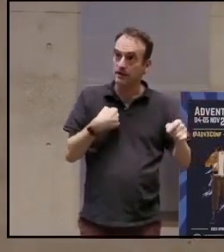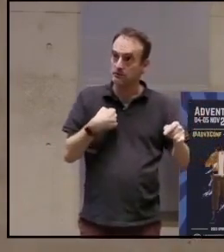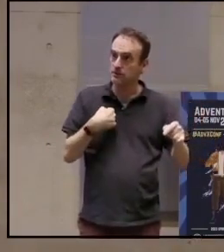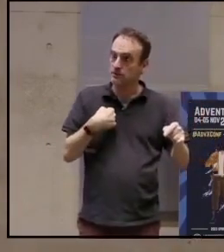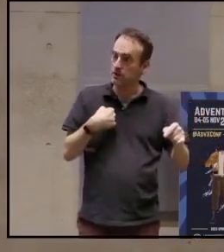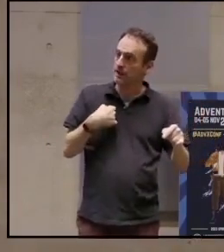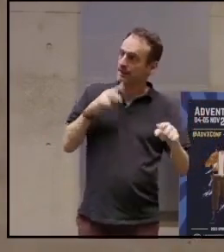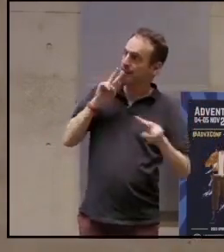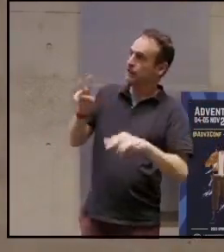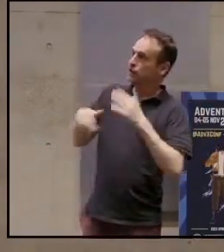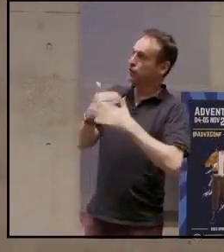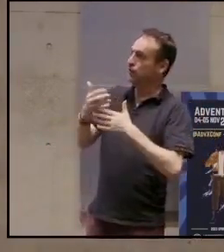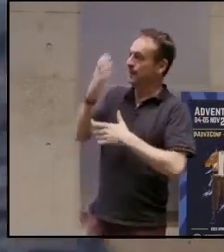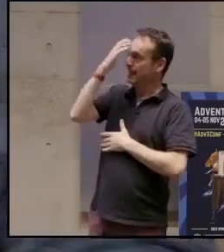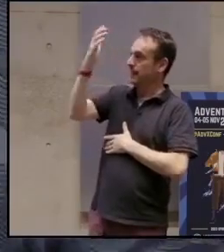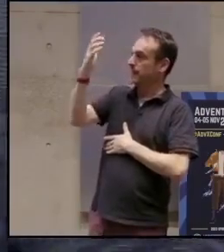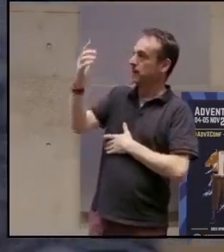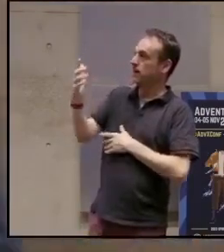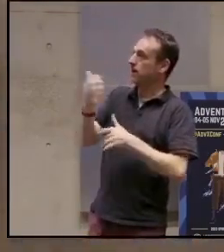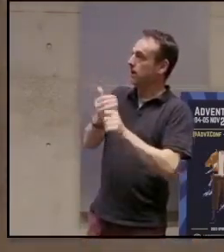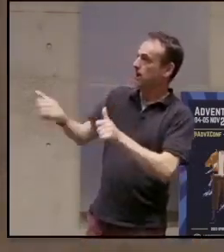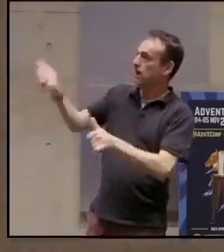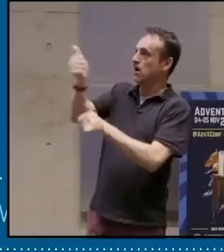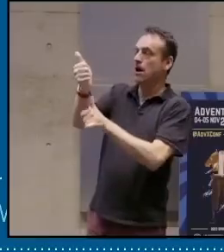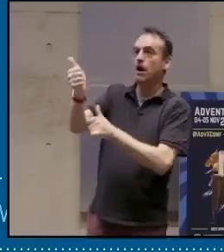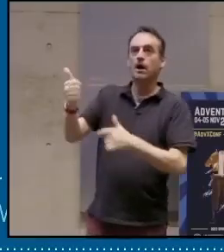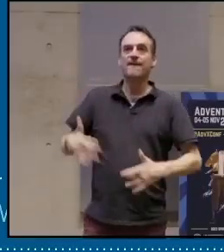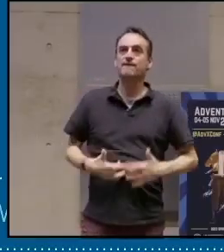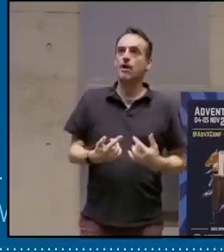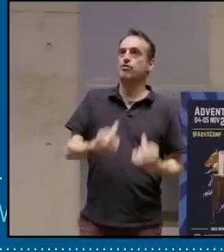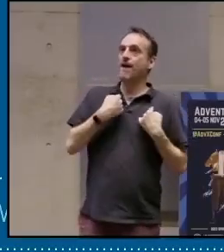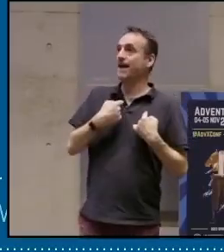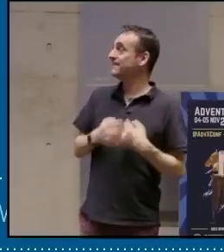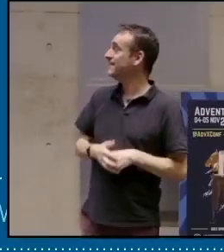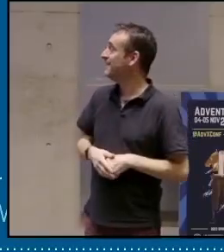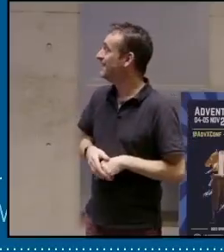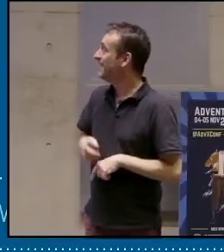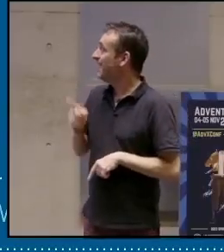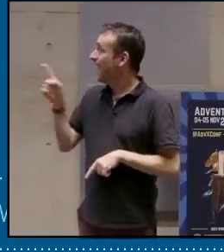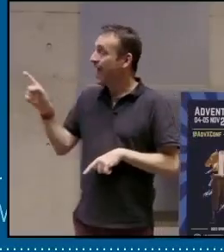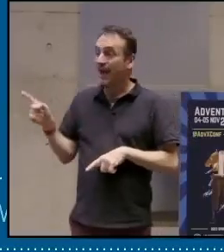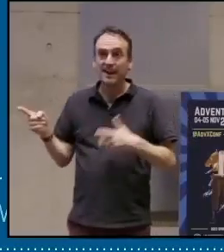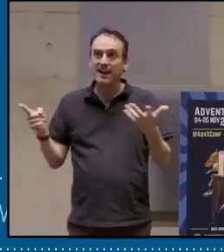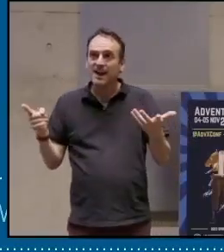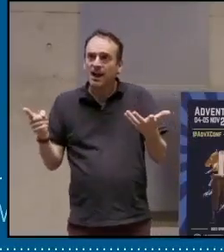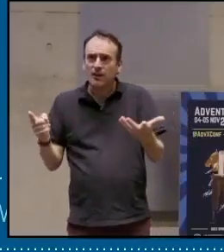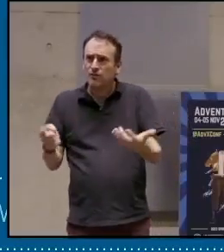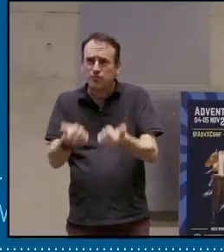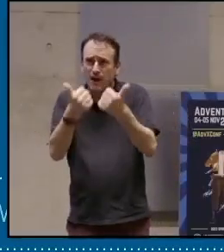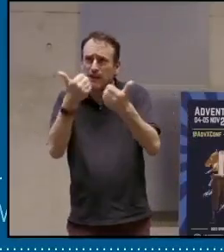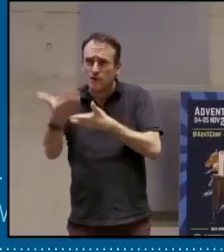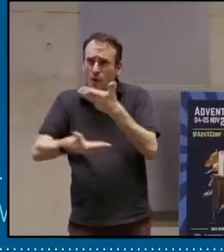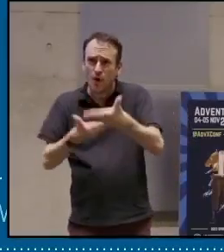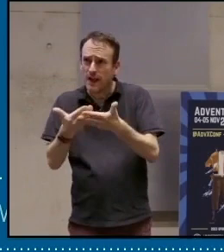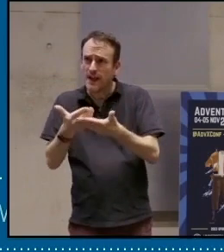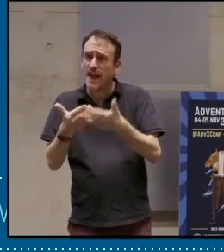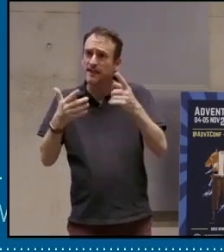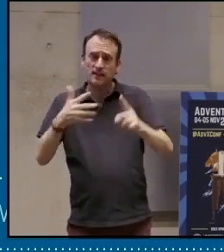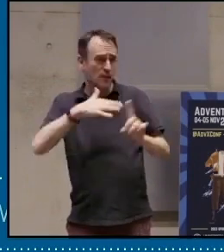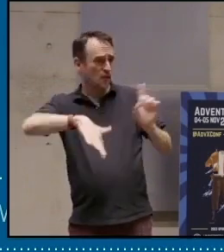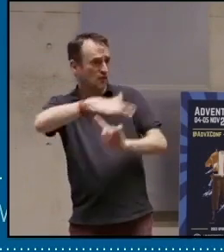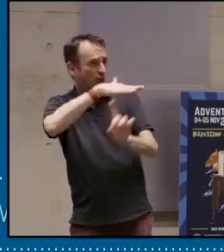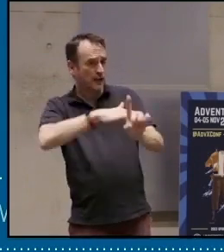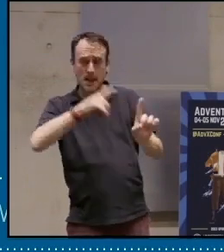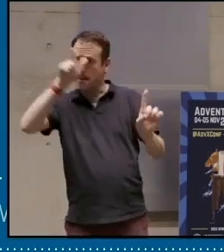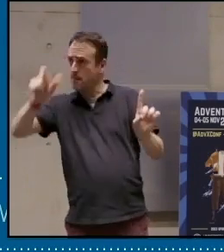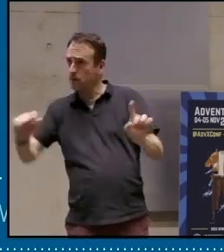generations. How great of a story is this, right? Like, this is an insane story. If you have a conflict nugget like this, more about person versus society rather than